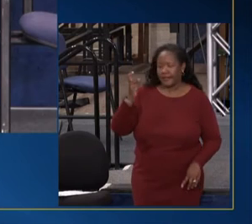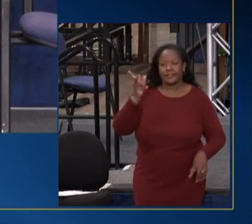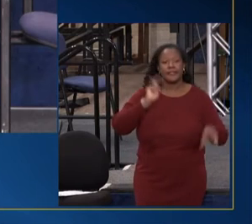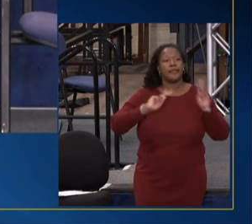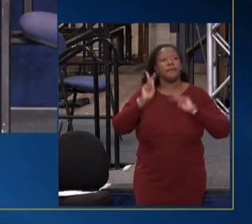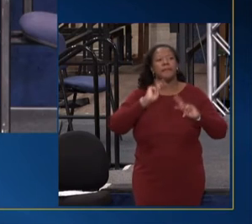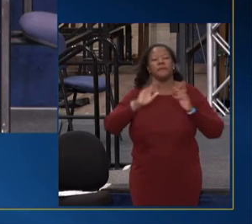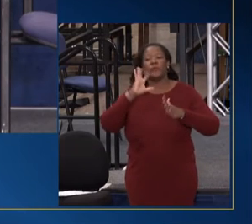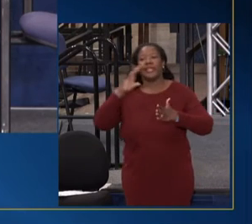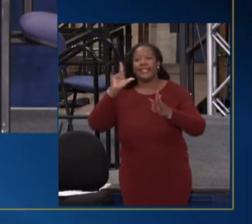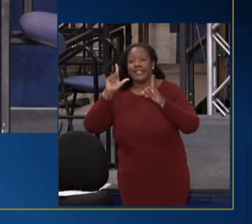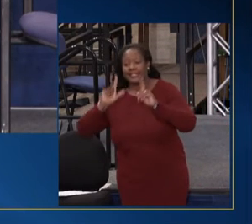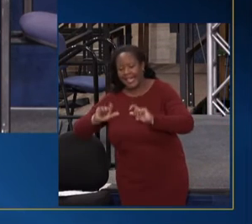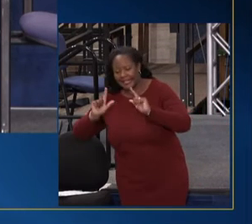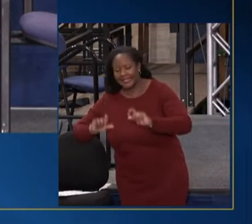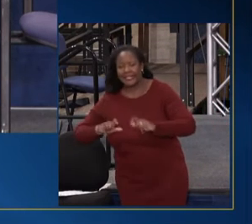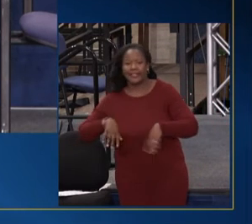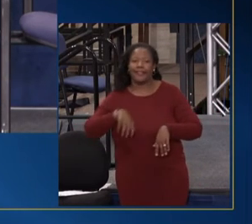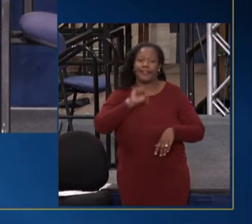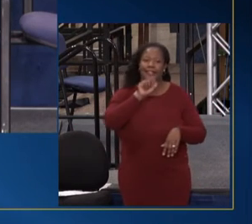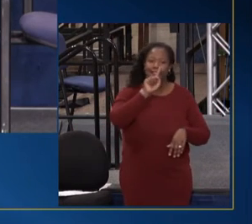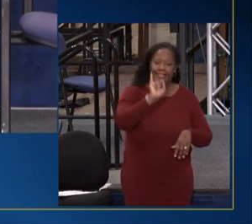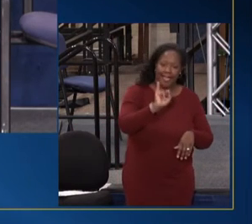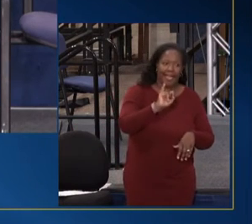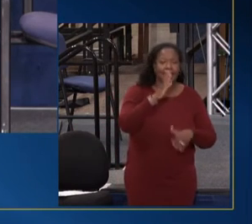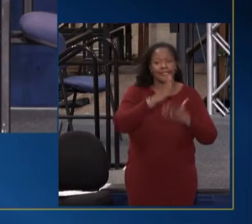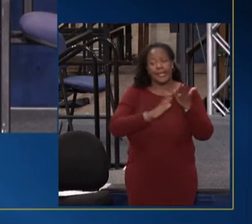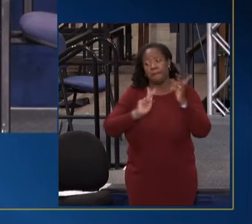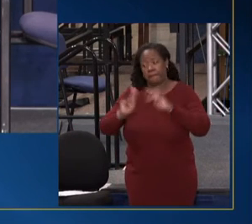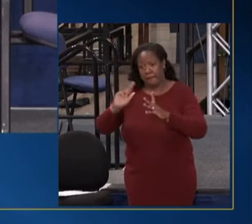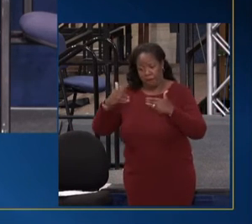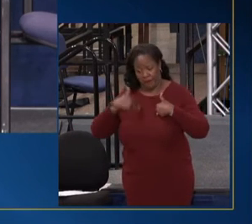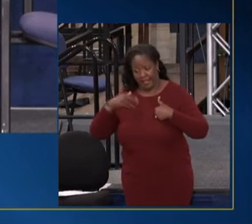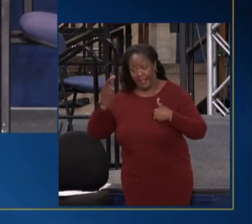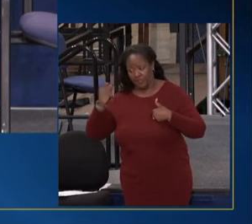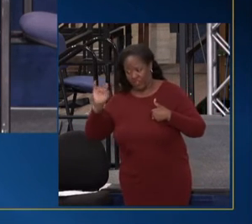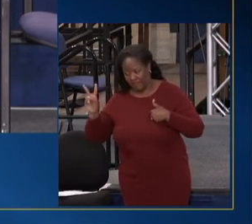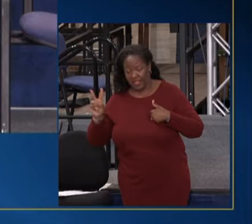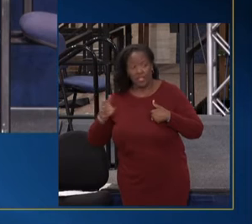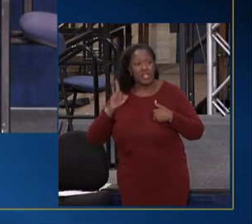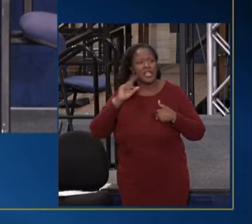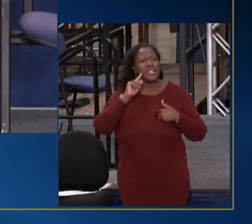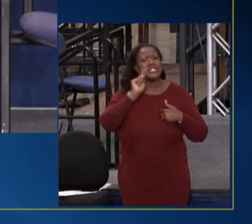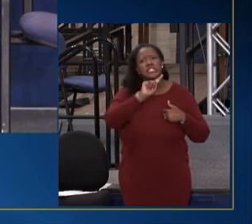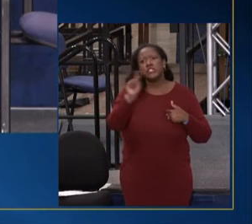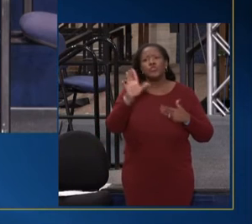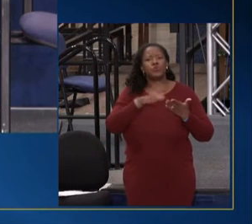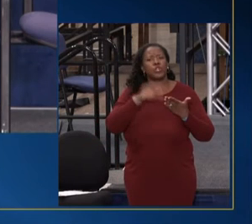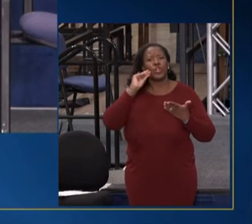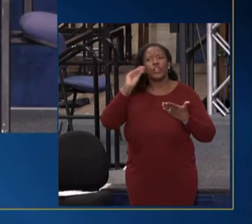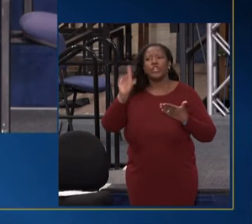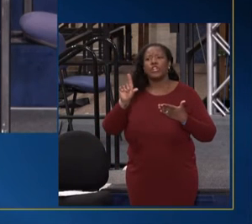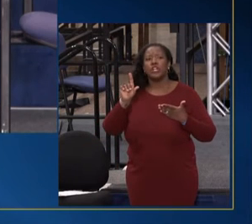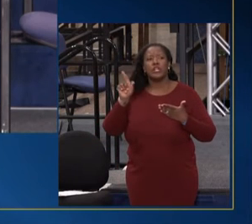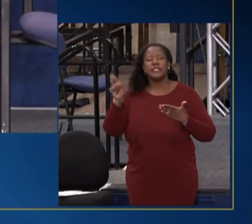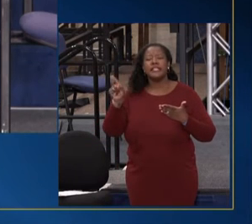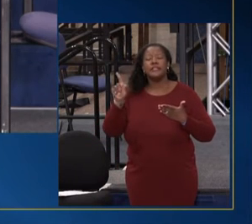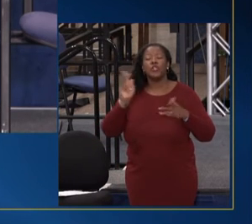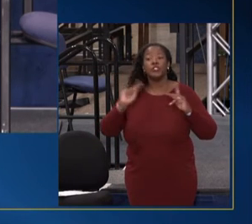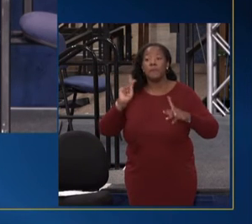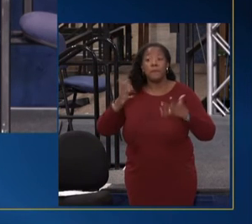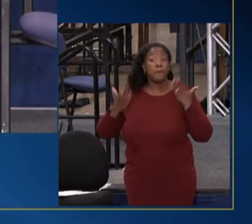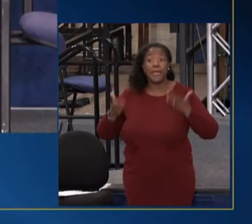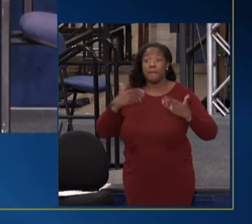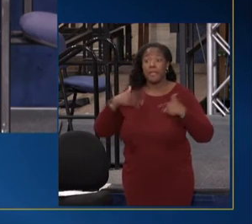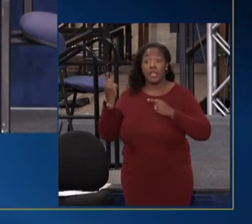other STIs and some were infected with HIV. Did any people learn about other statuses as they came in to